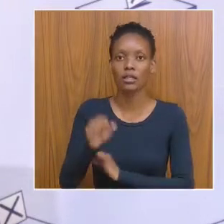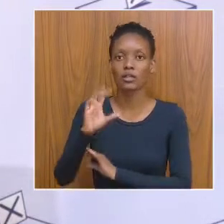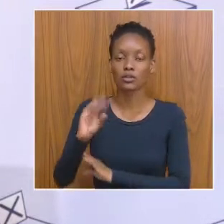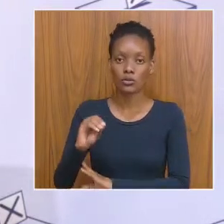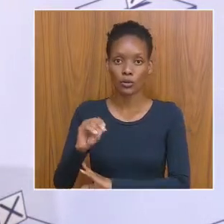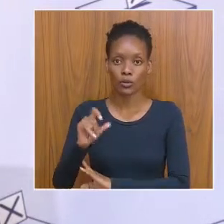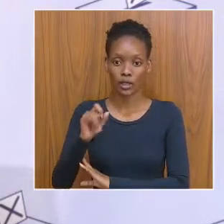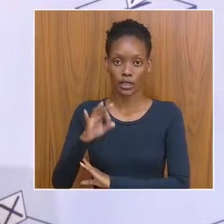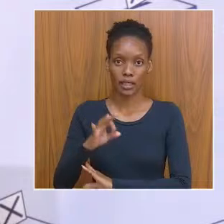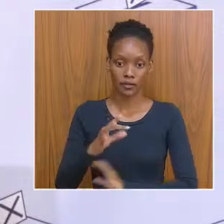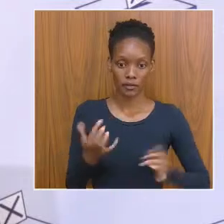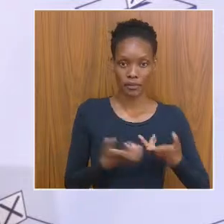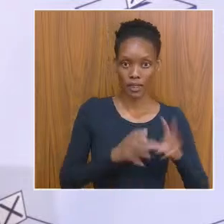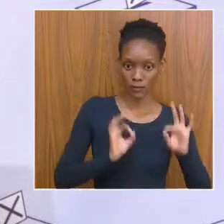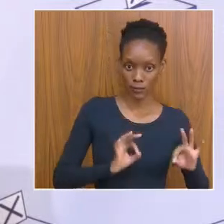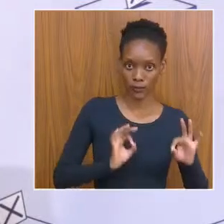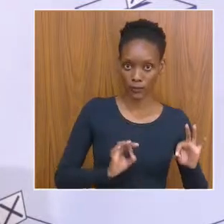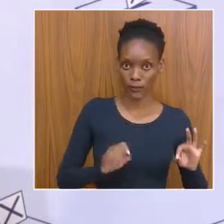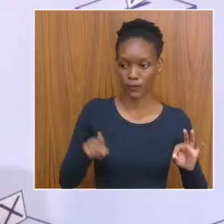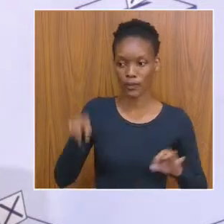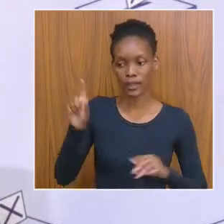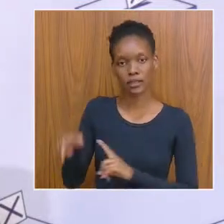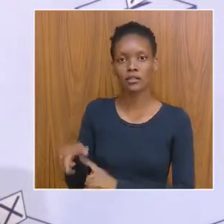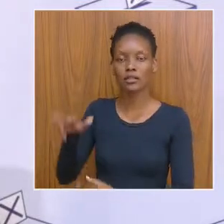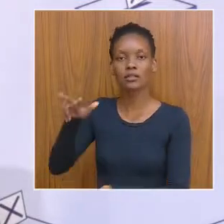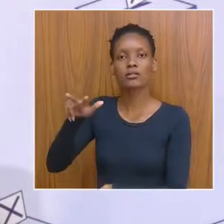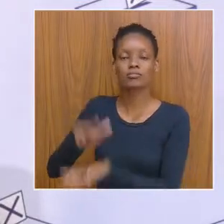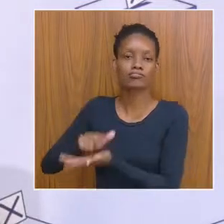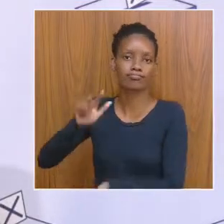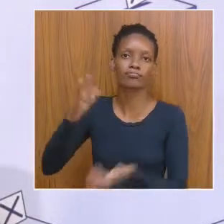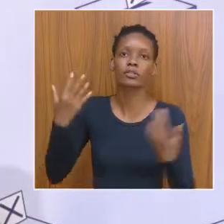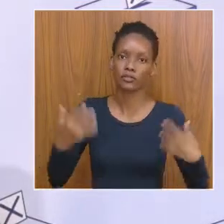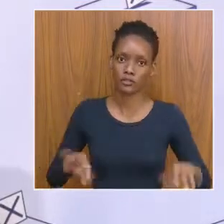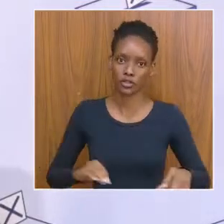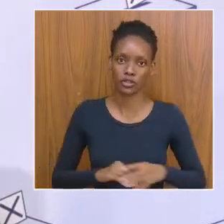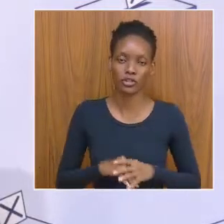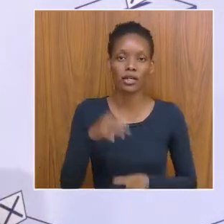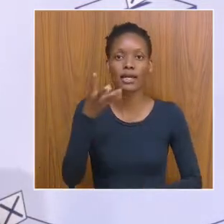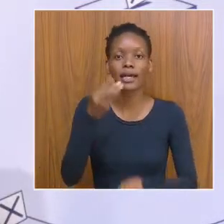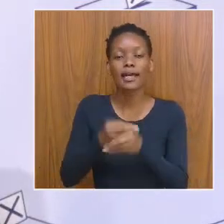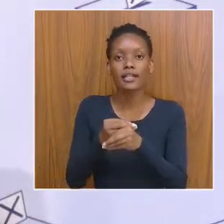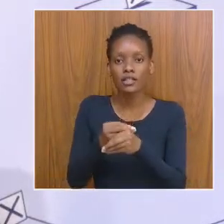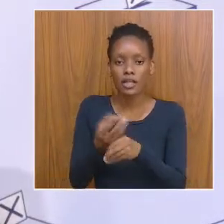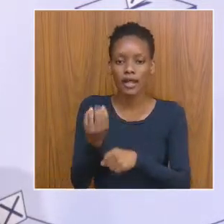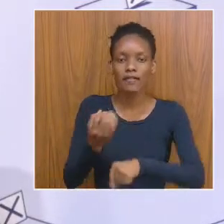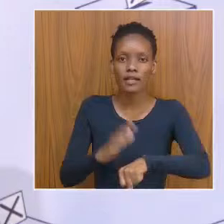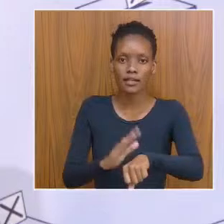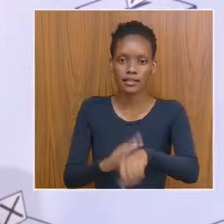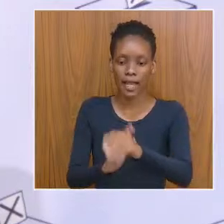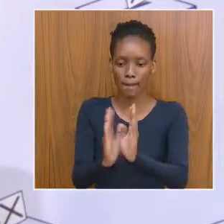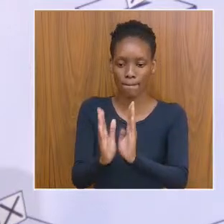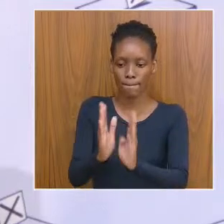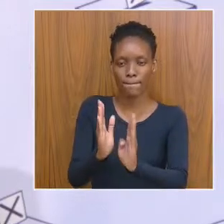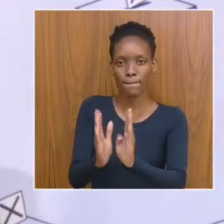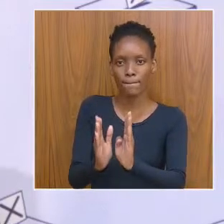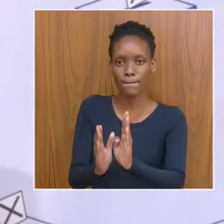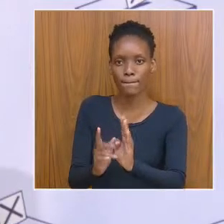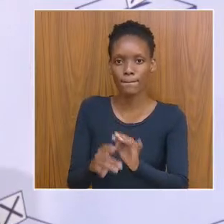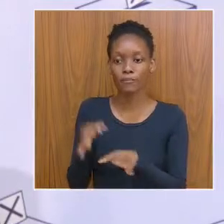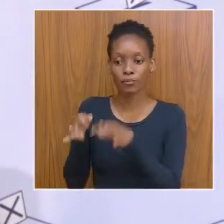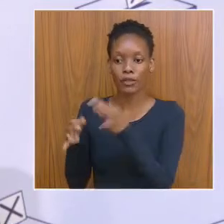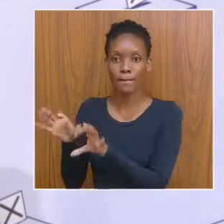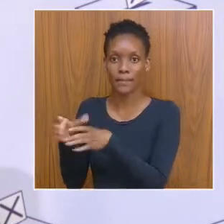candidate is confirmed. Additional to that, there was a window period within which interested parties